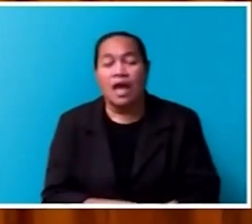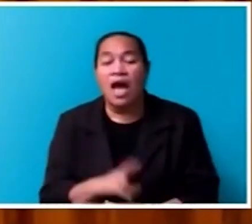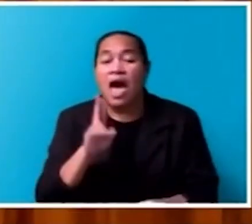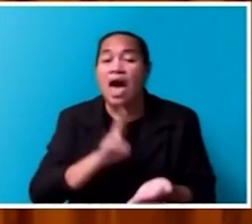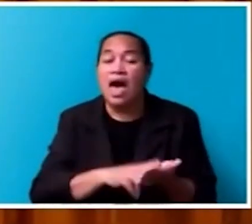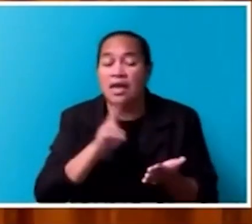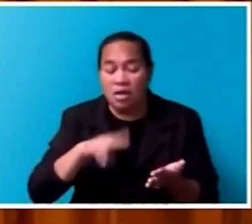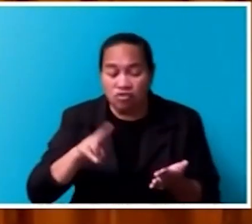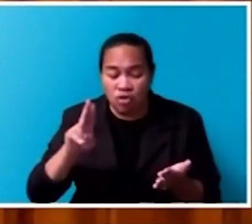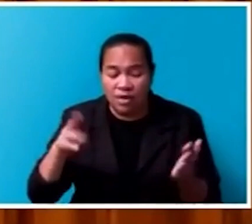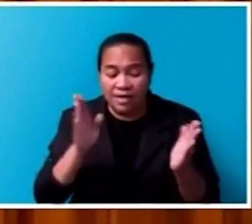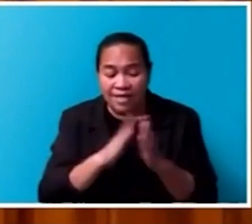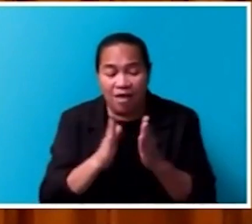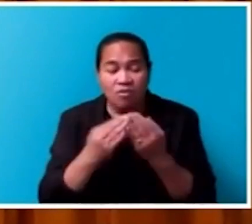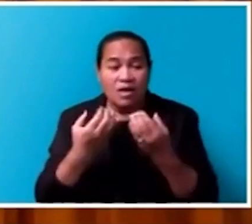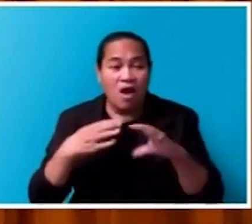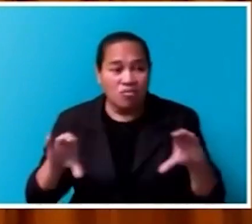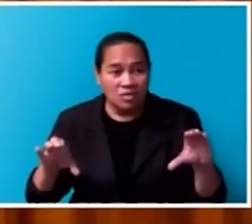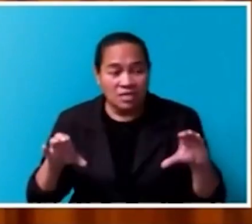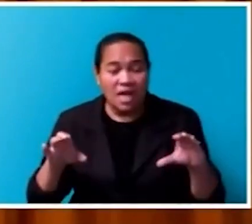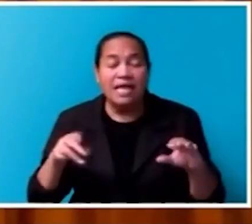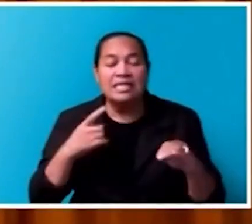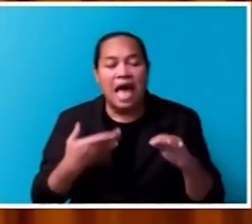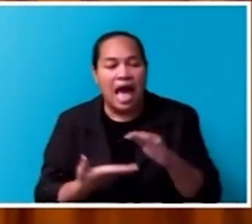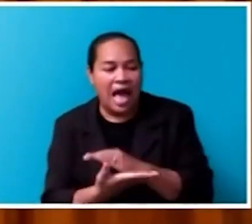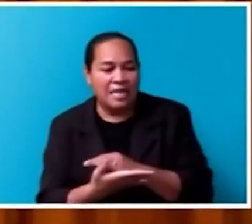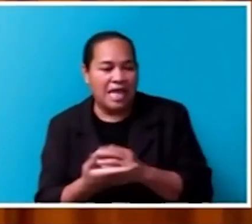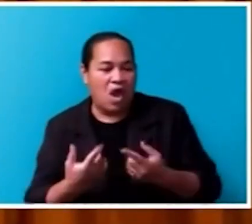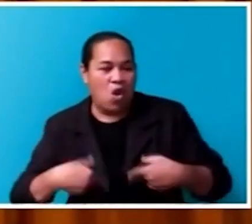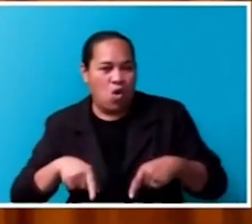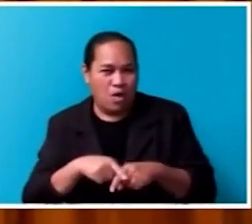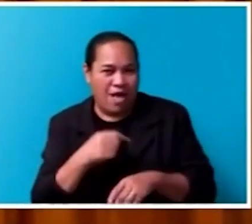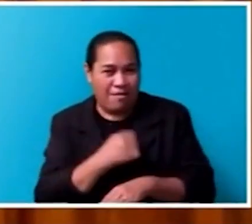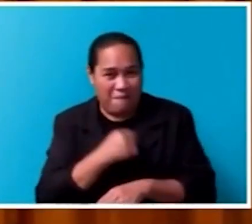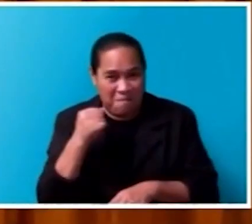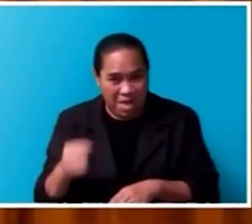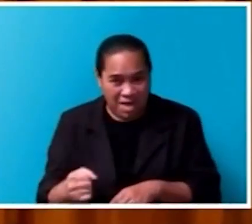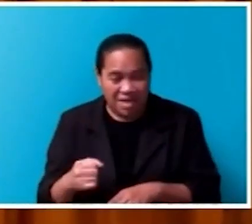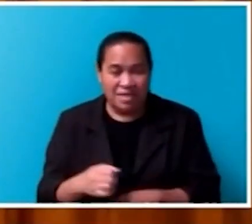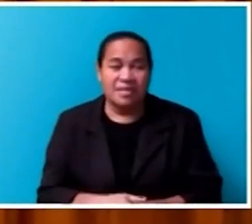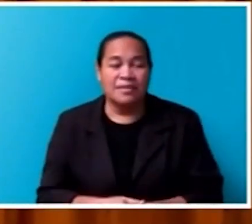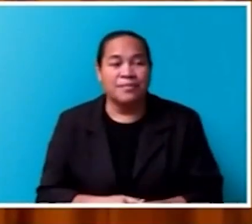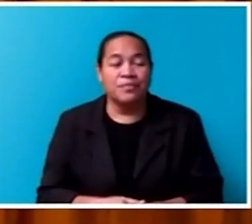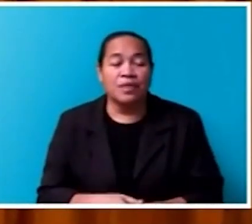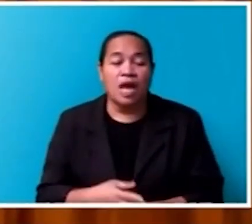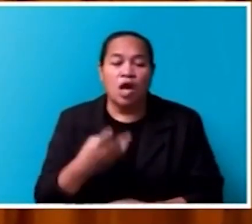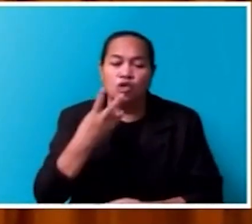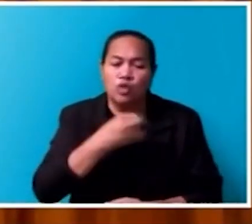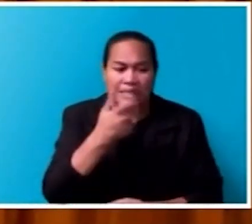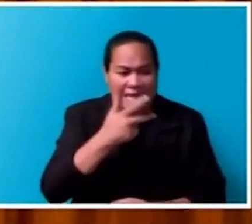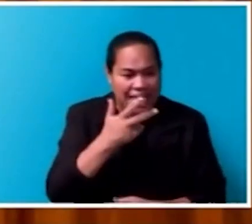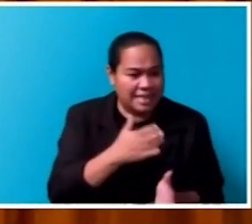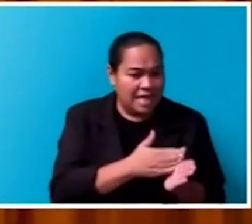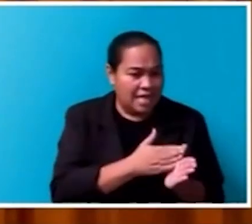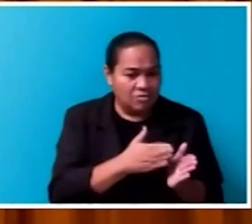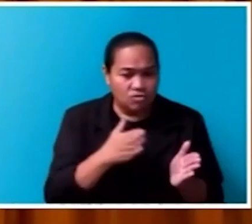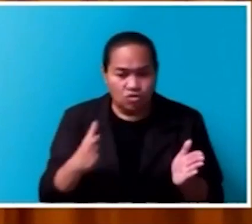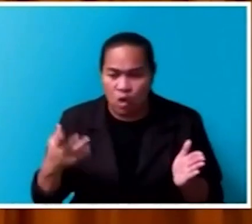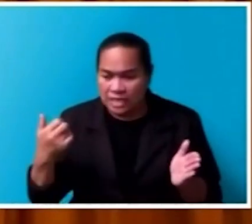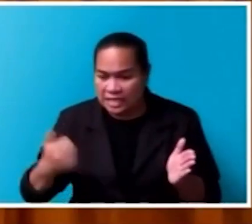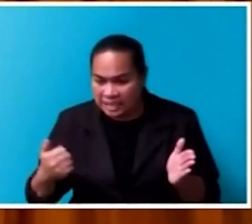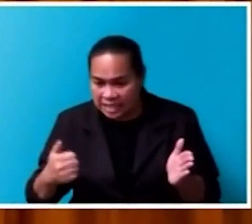Town Council, which comes under the Ministry of Local Government, in 2018 to 2016